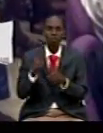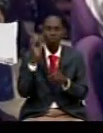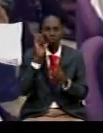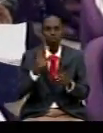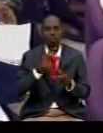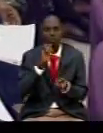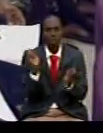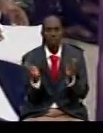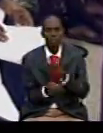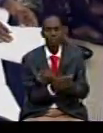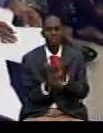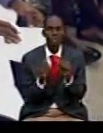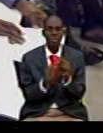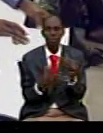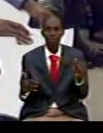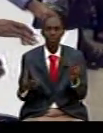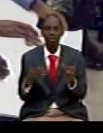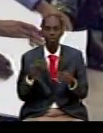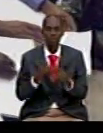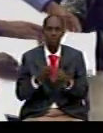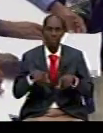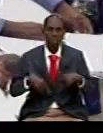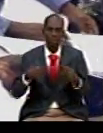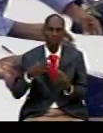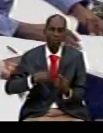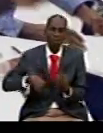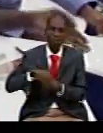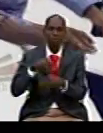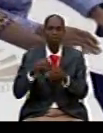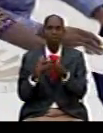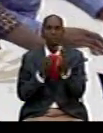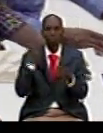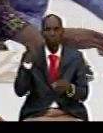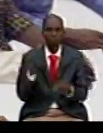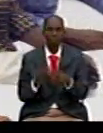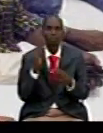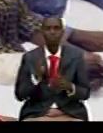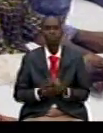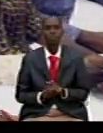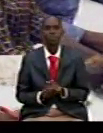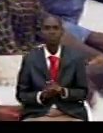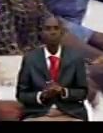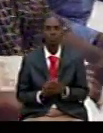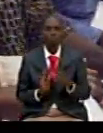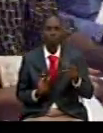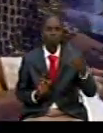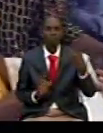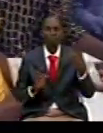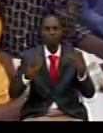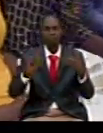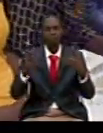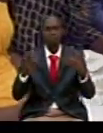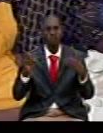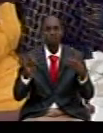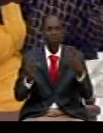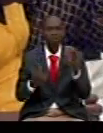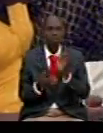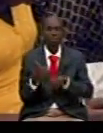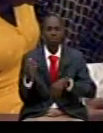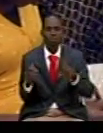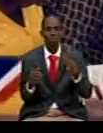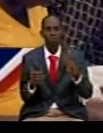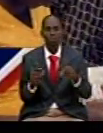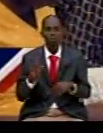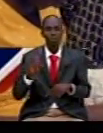Word will turn everything in your life around in Jesus' name. 1 Thessalonians chapter 2.